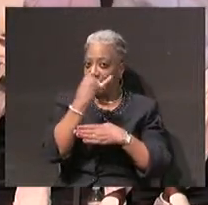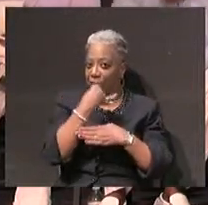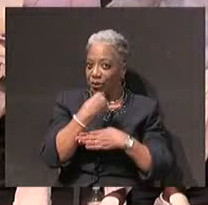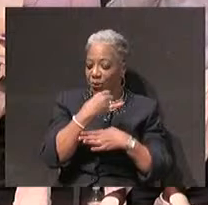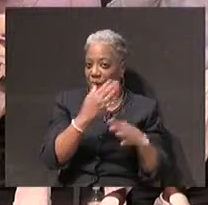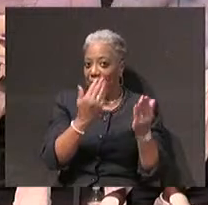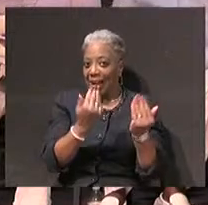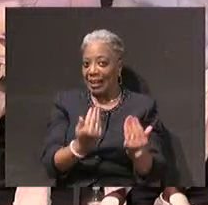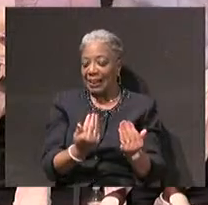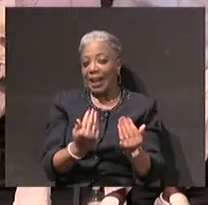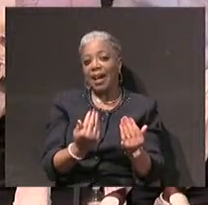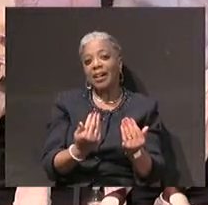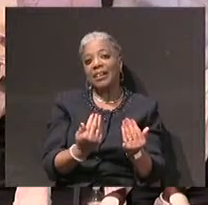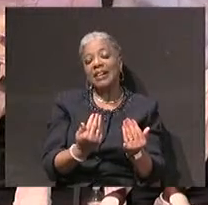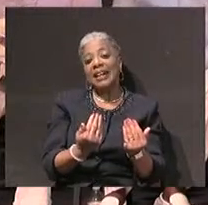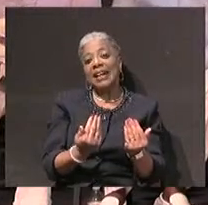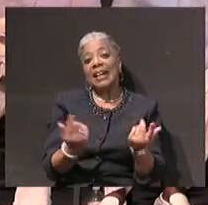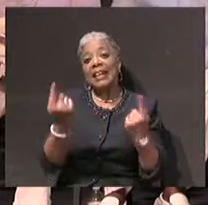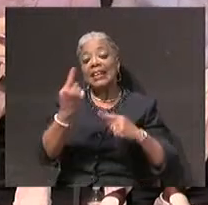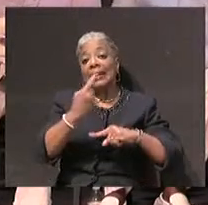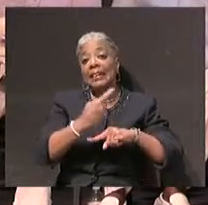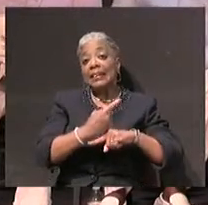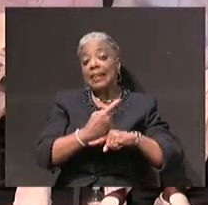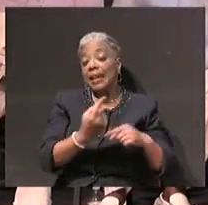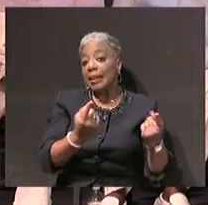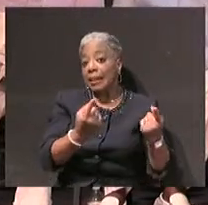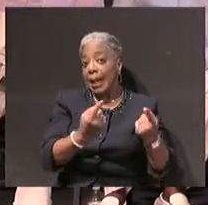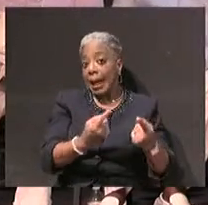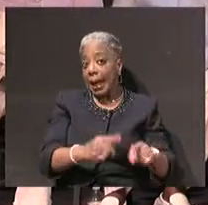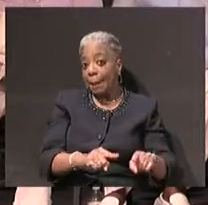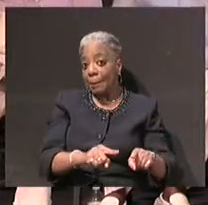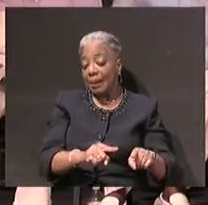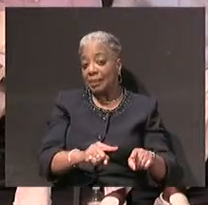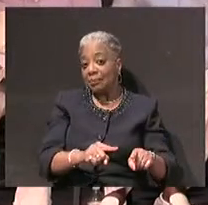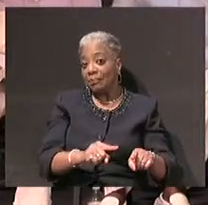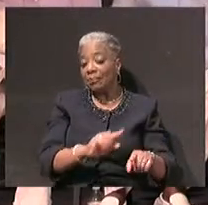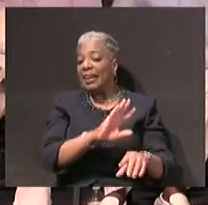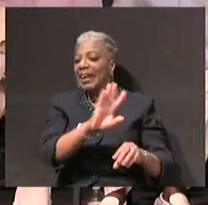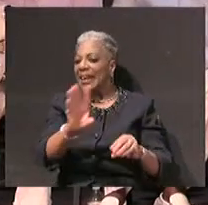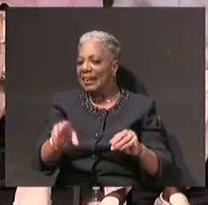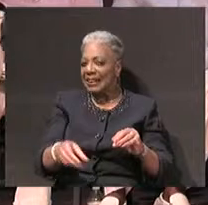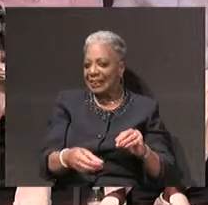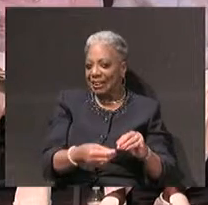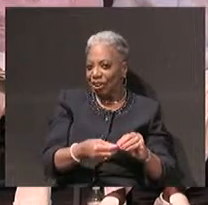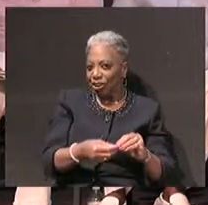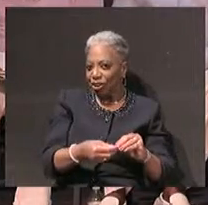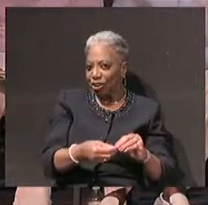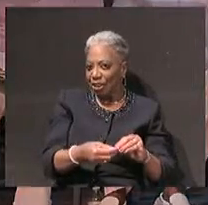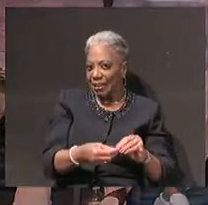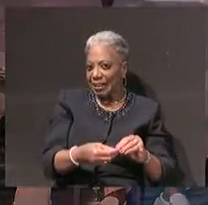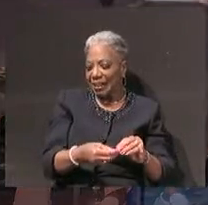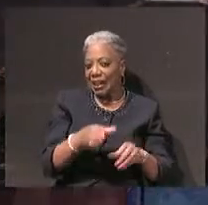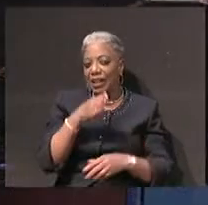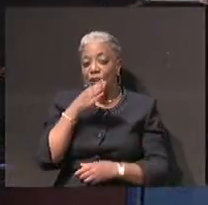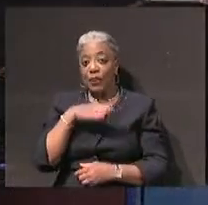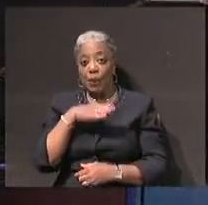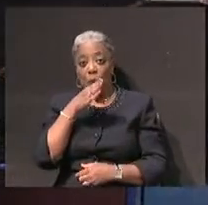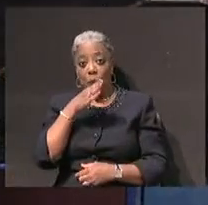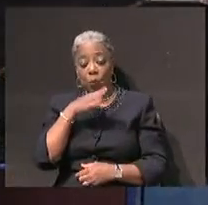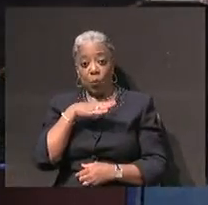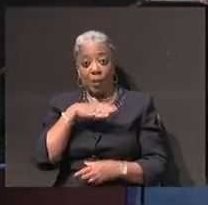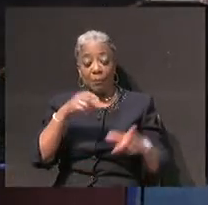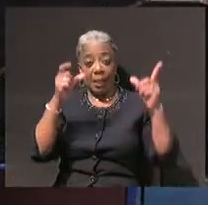since all this took place. In addition, some of our women amazed